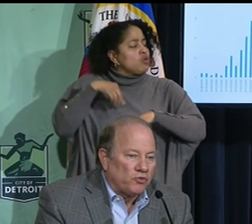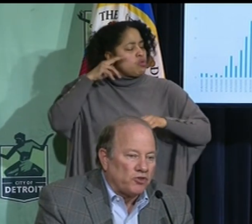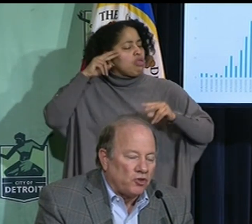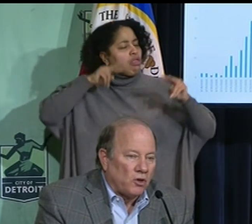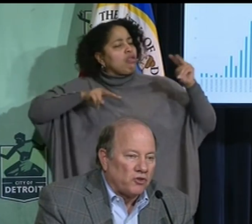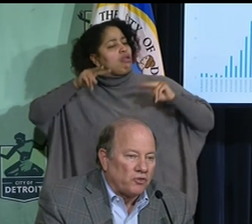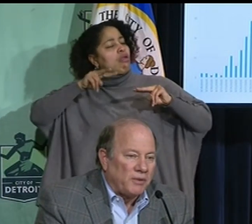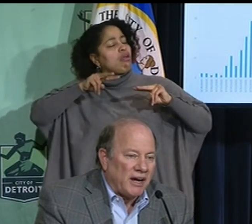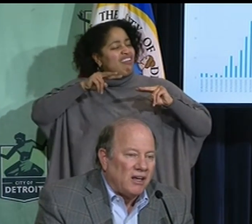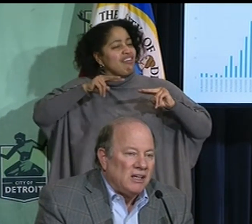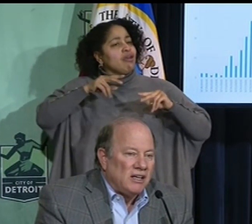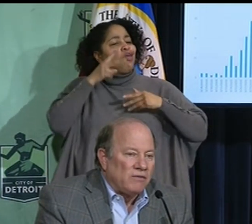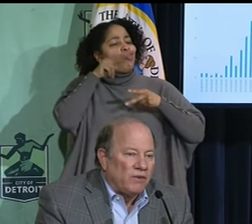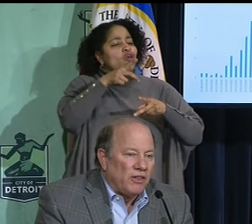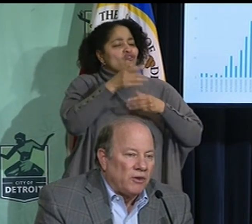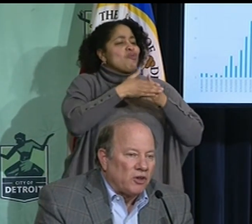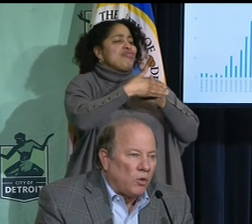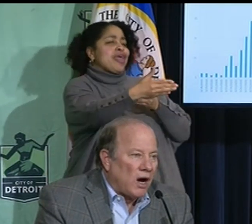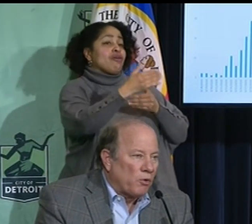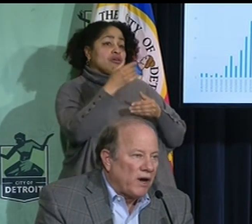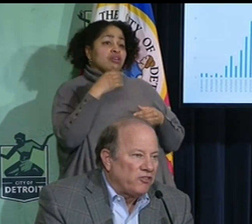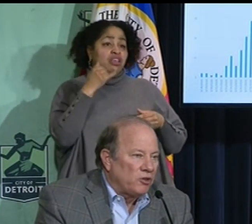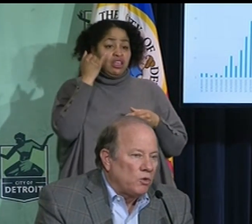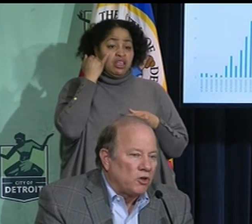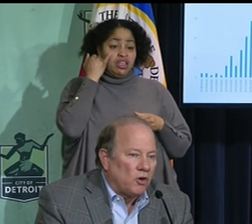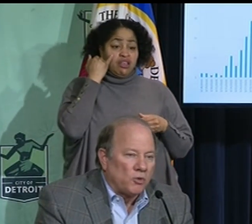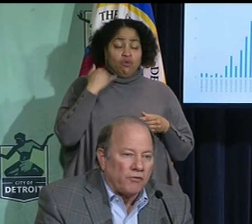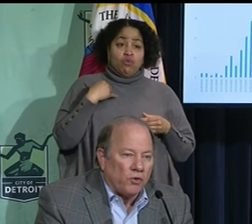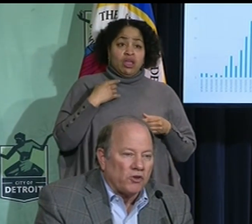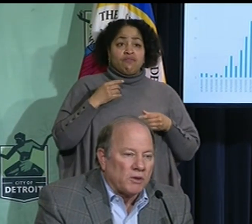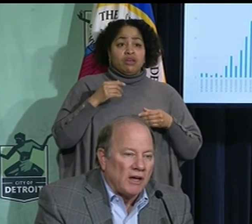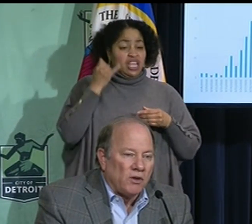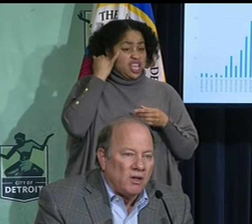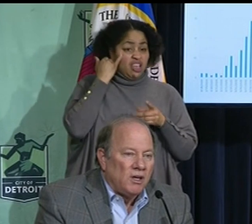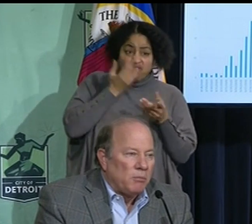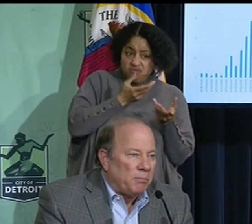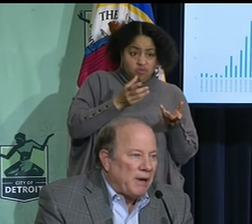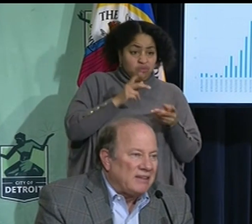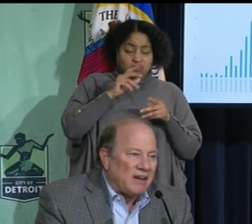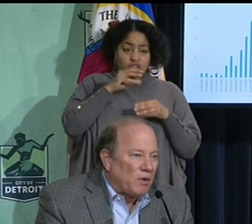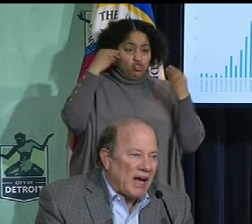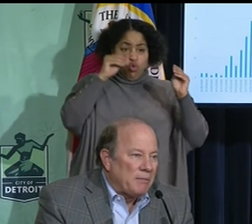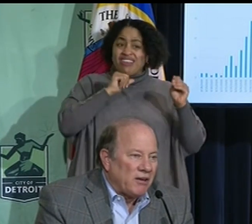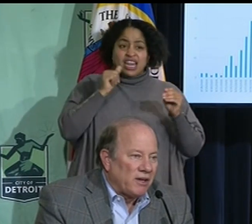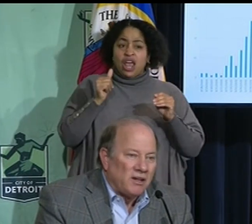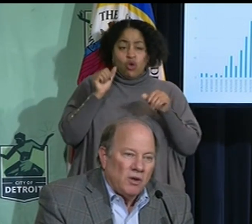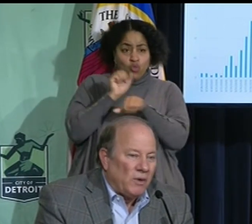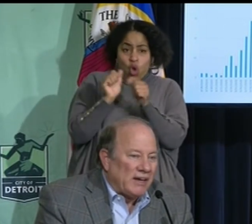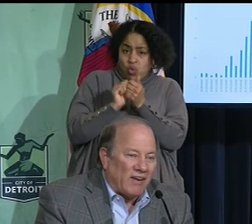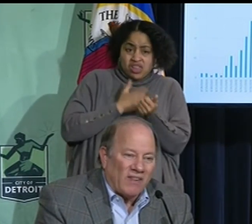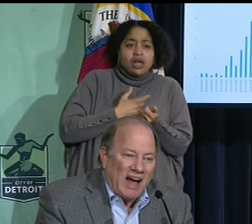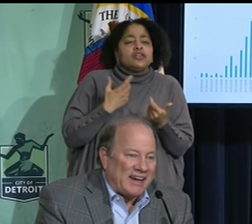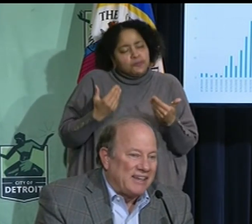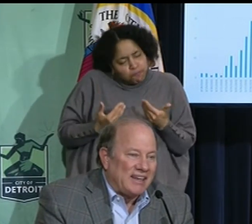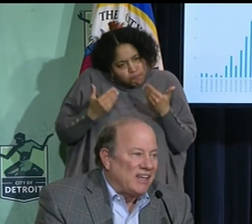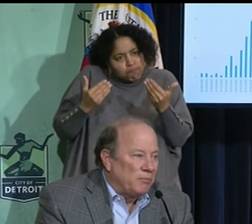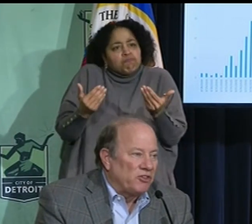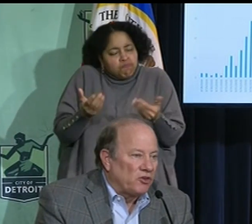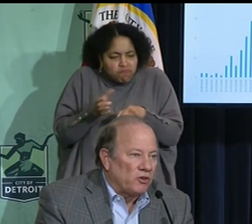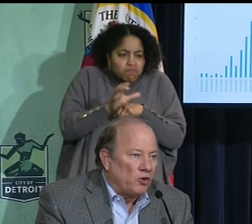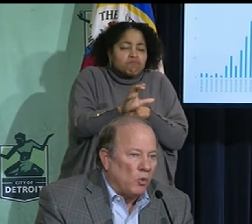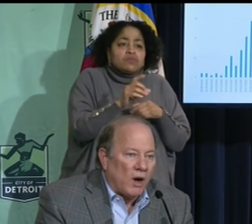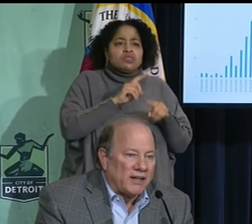the grocery stores from there. If there is a cooperation, we'll go to an enforcement level. But based on what I'm hearing, we have a lot of